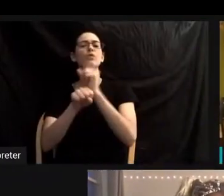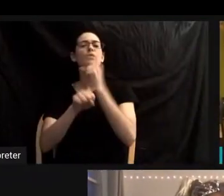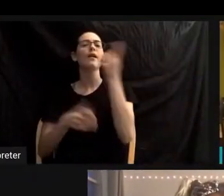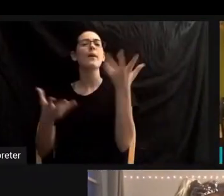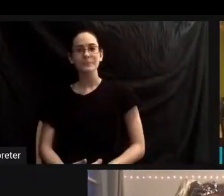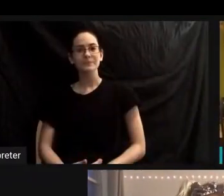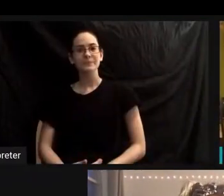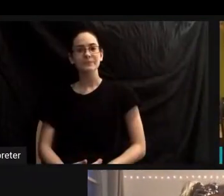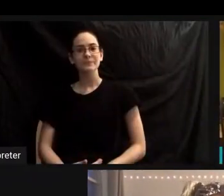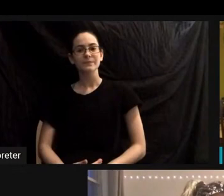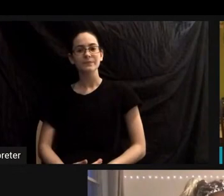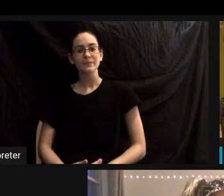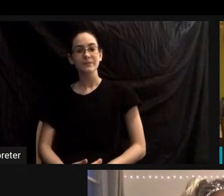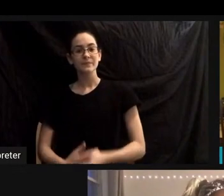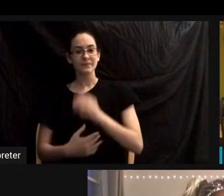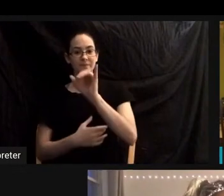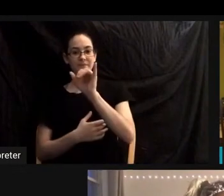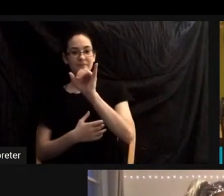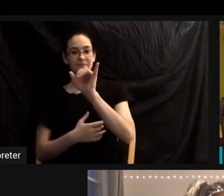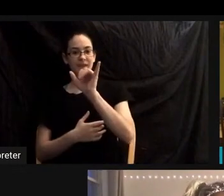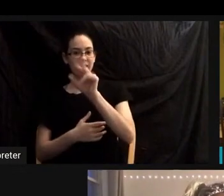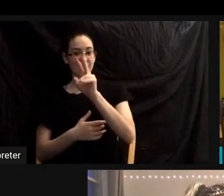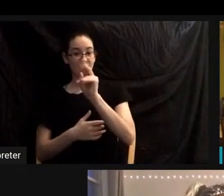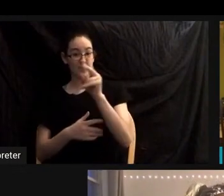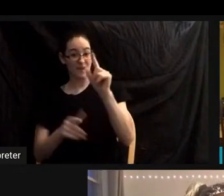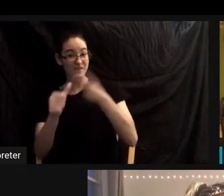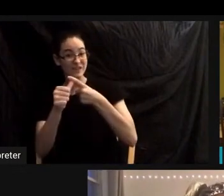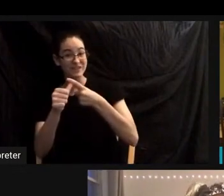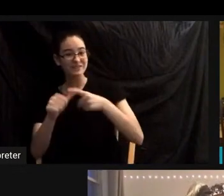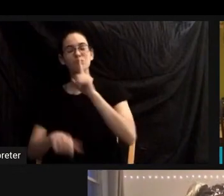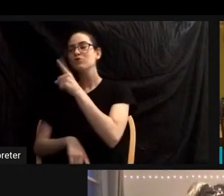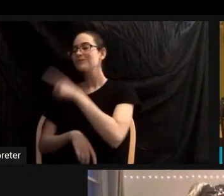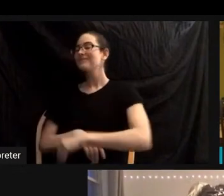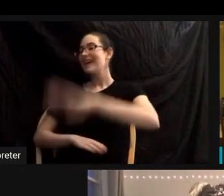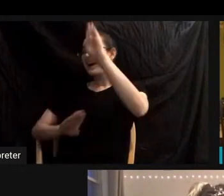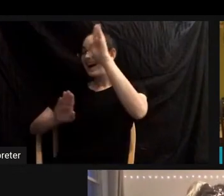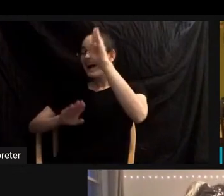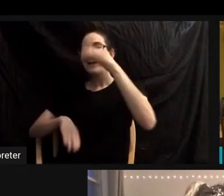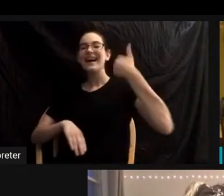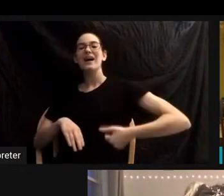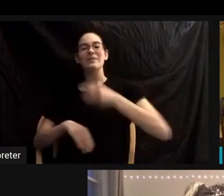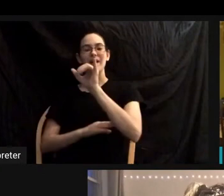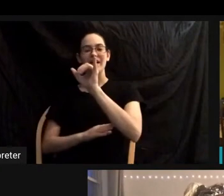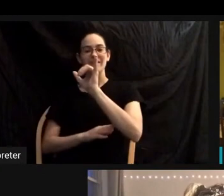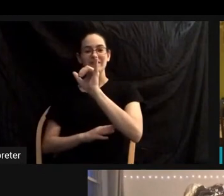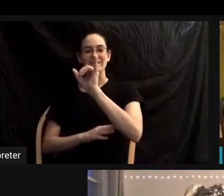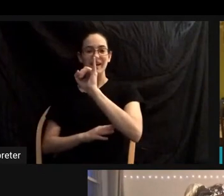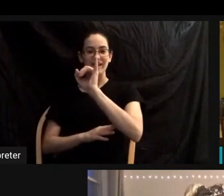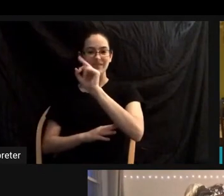Iyvon, you want to go first? Sure. Hi, everyone. My name is Iyvon Edebiri, and I am